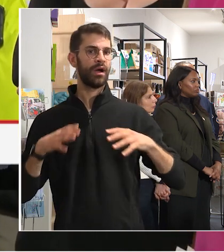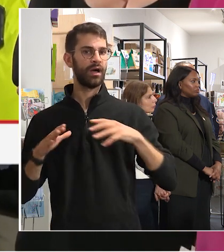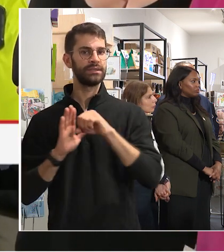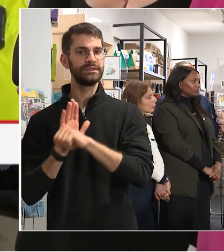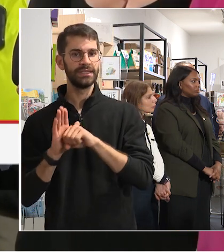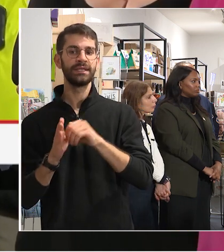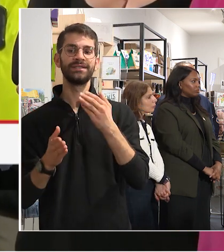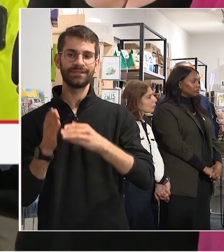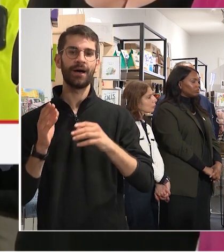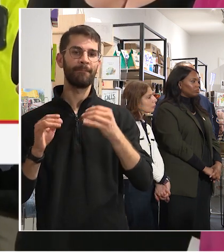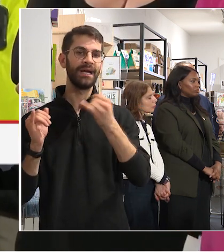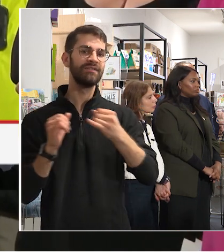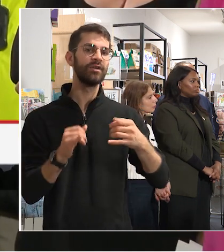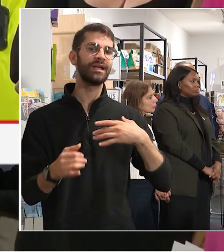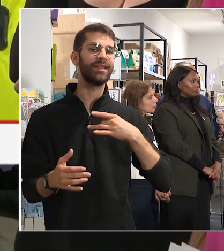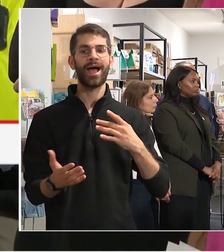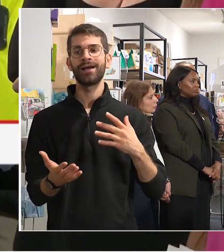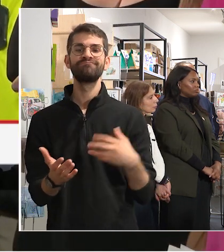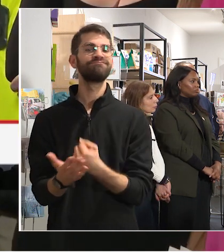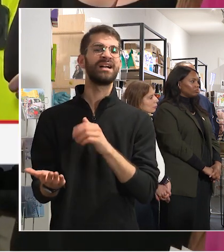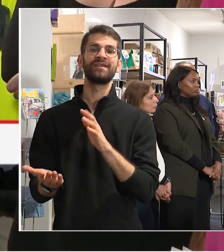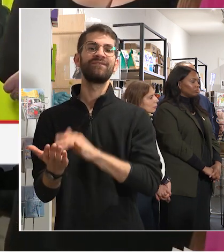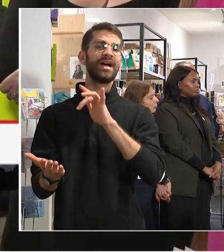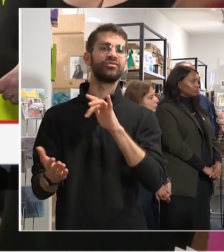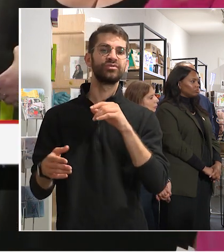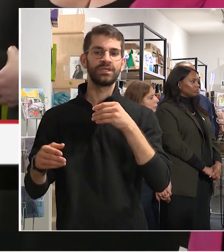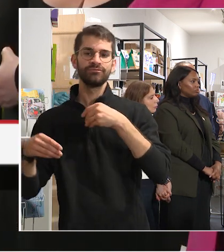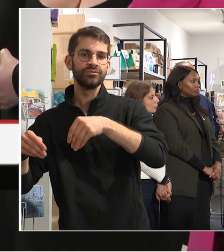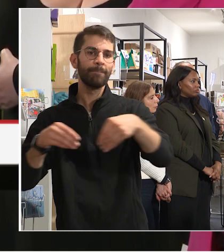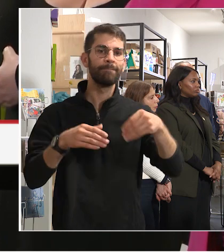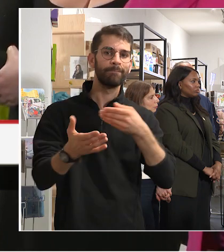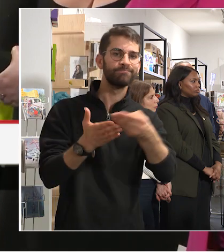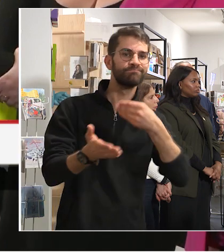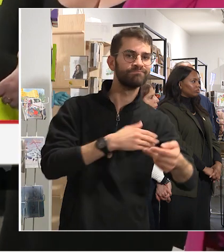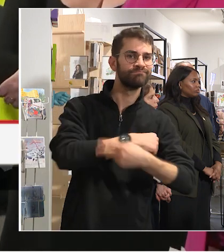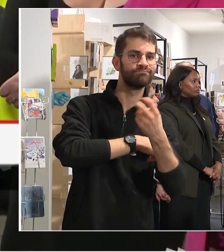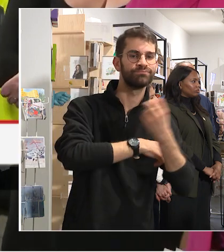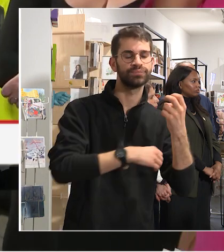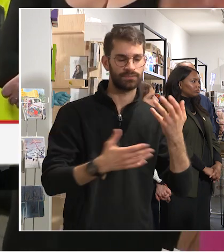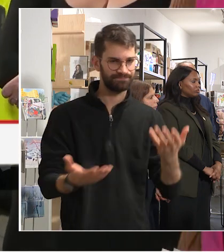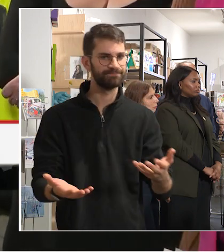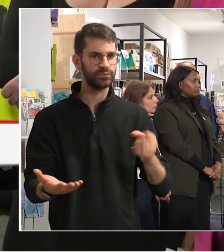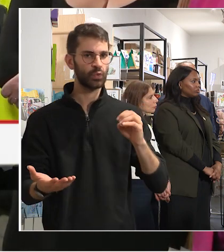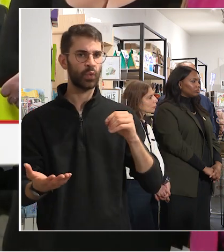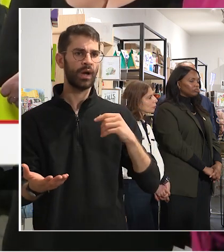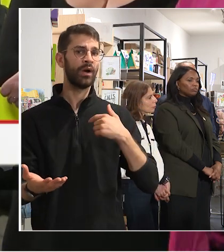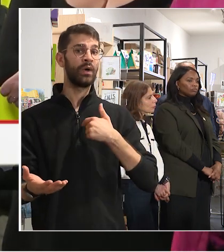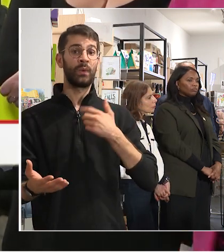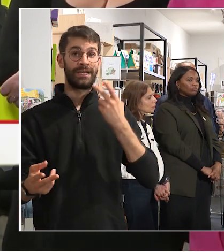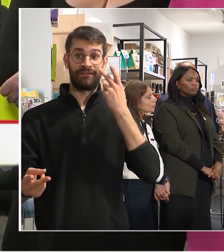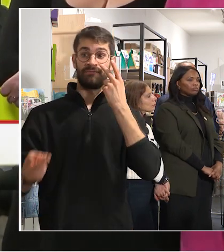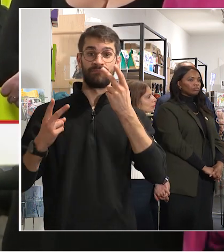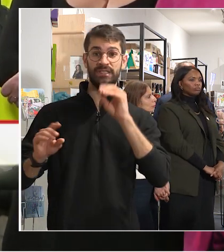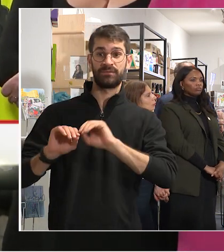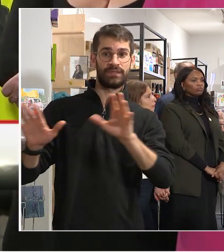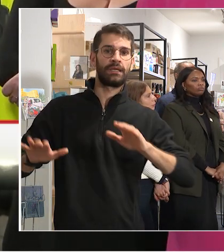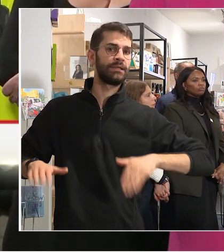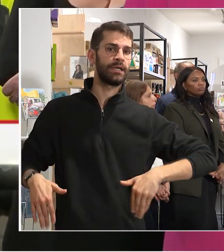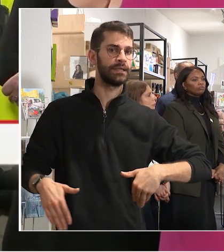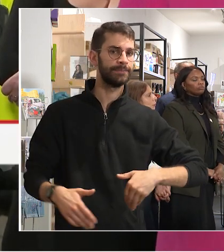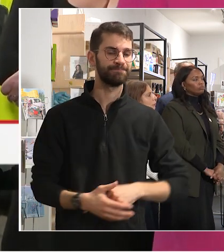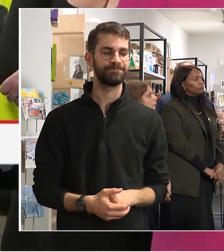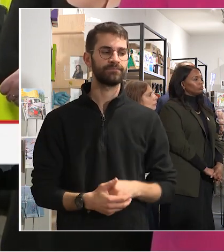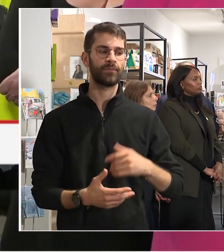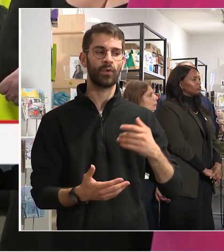come out and prey on our shoppers. So we want to make sure that we have a good presence and a good visibility. We don't know at this time if those two